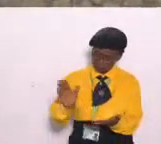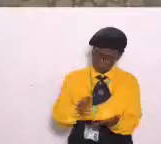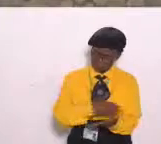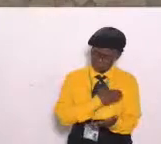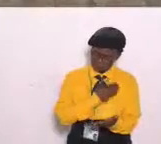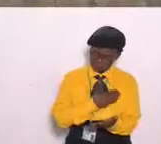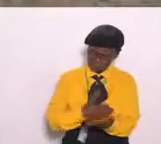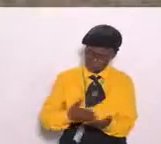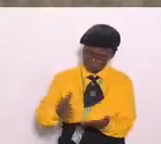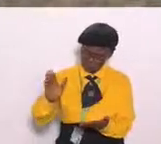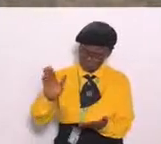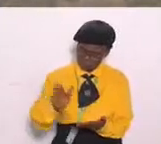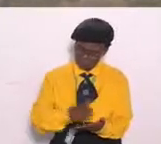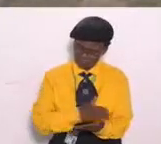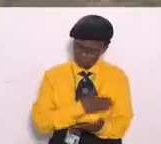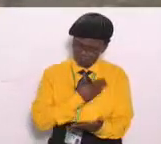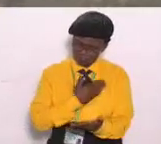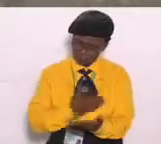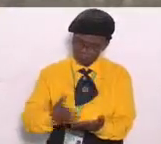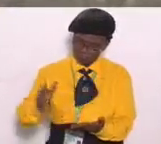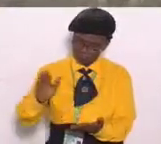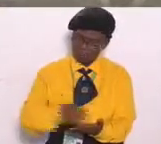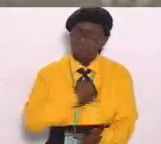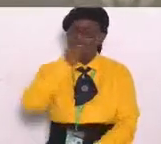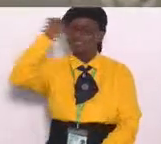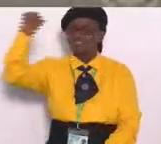Isaac, and Jacob,